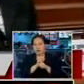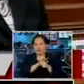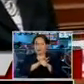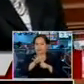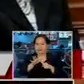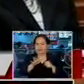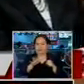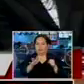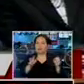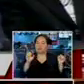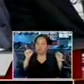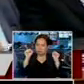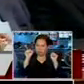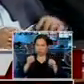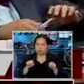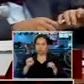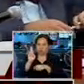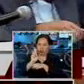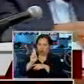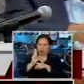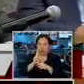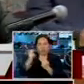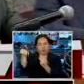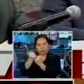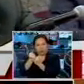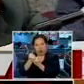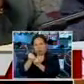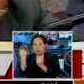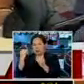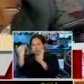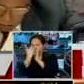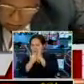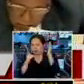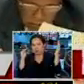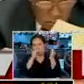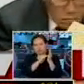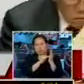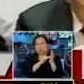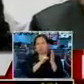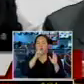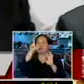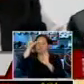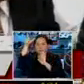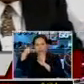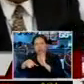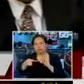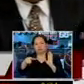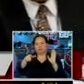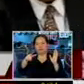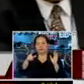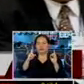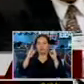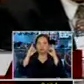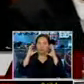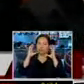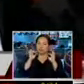sufficiently and convincingly support the charges, and ultimately to decide